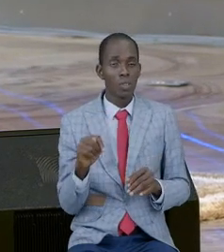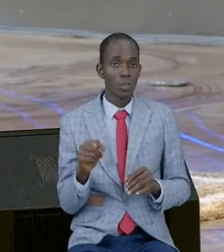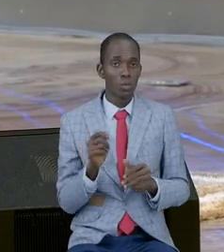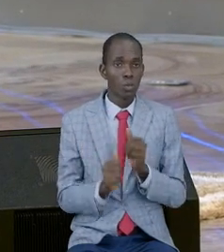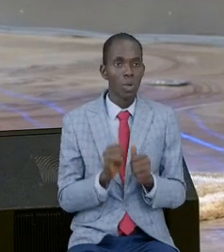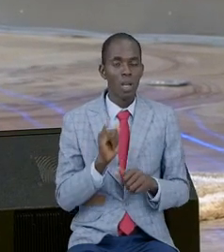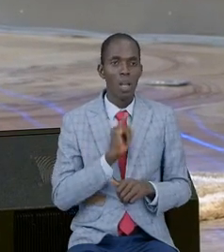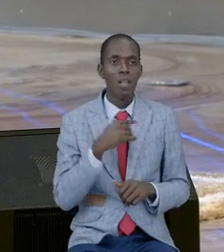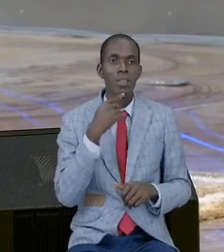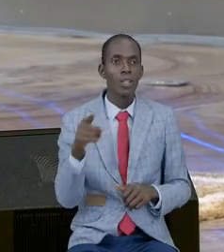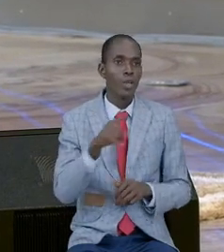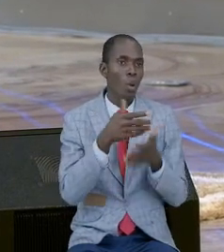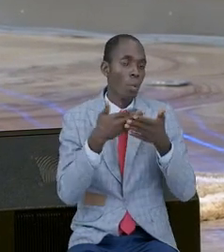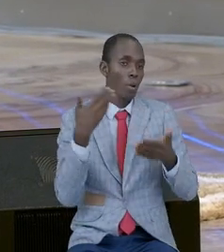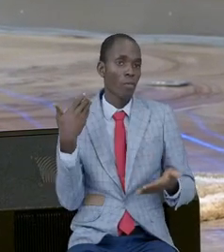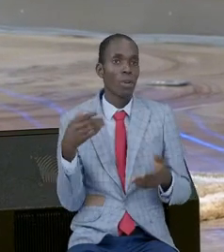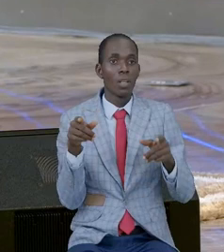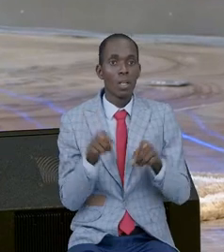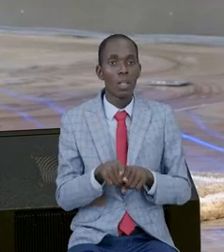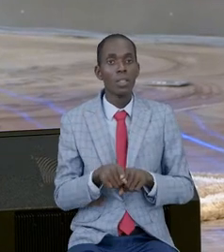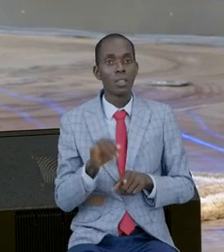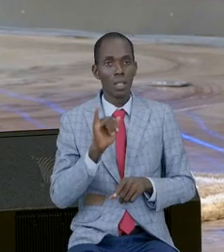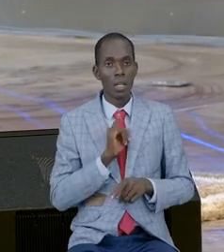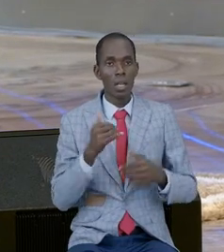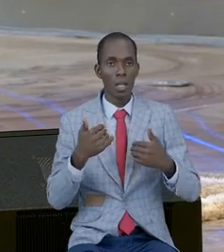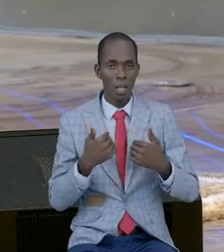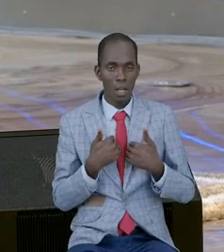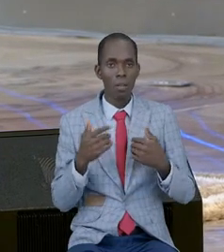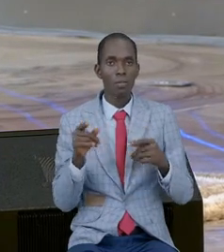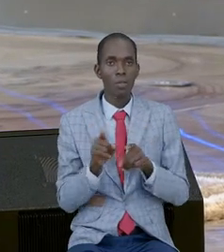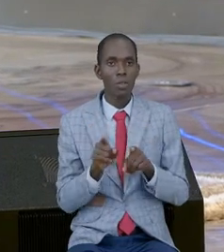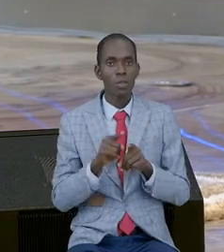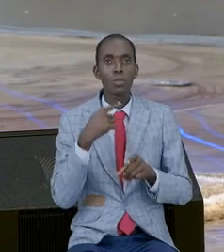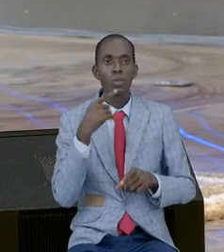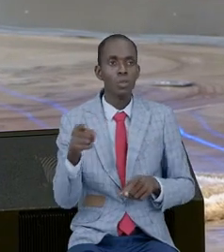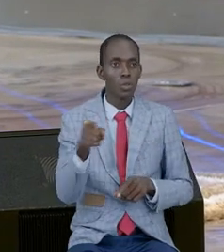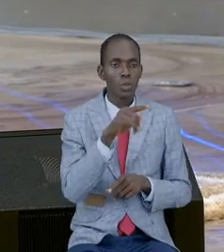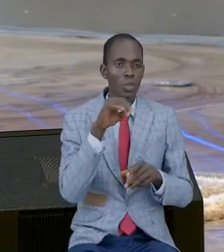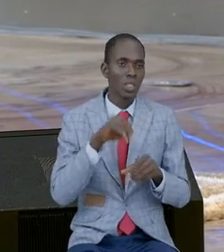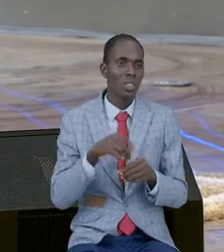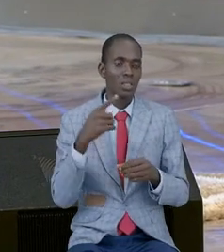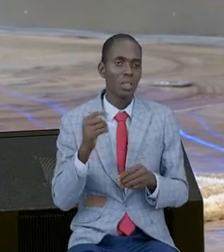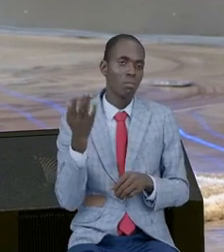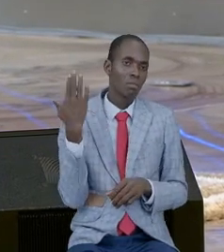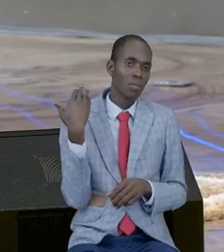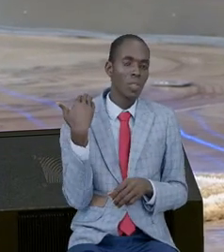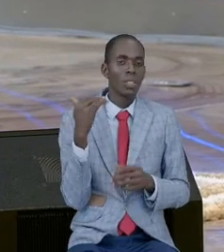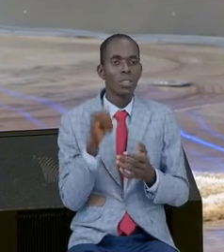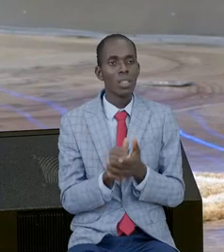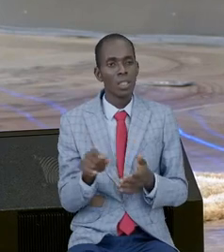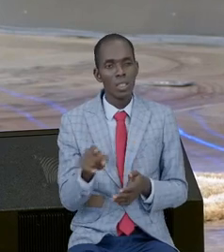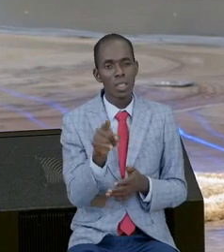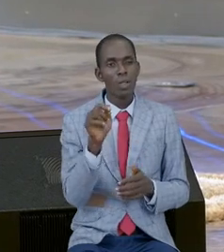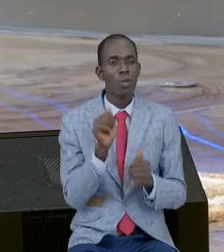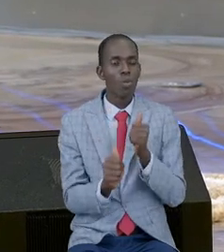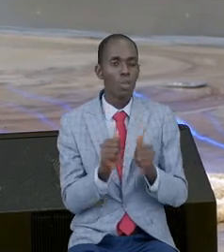before as i have told you also in time past that they